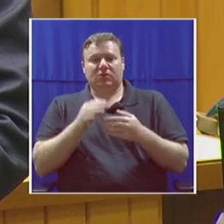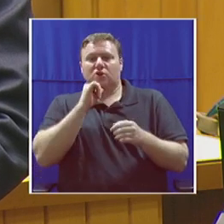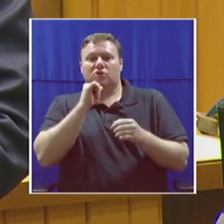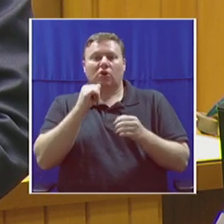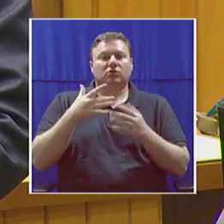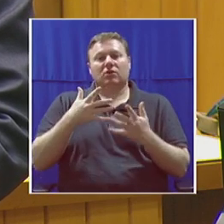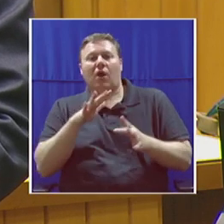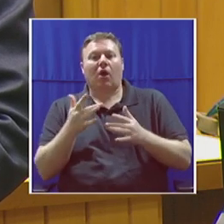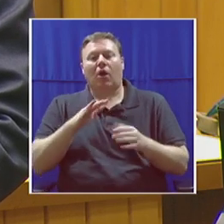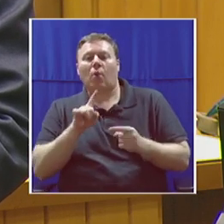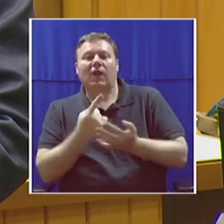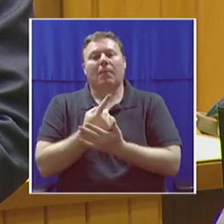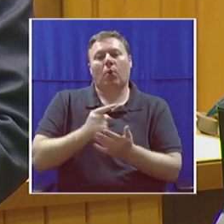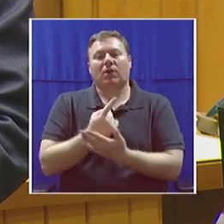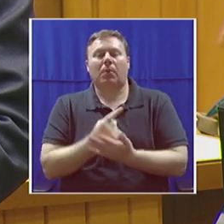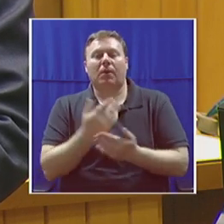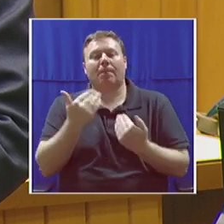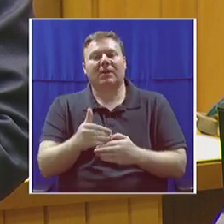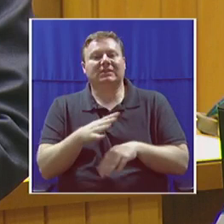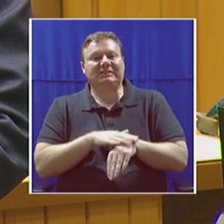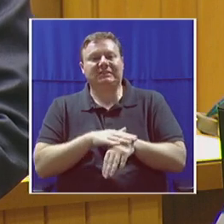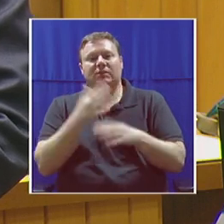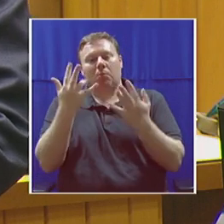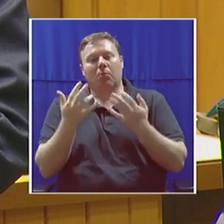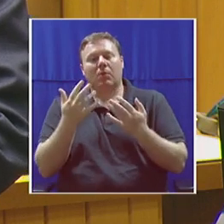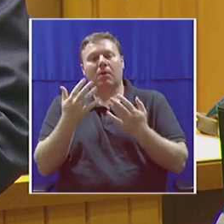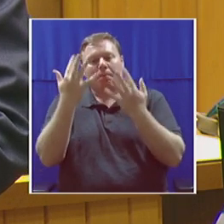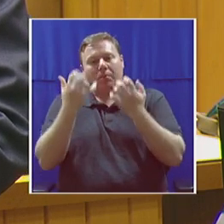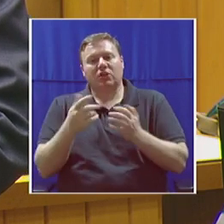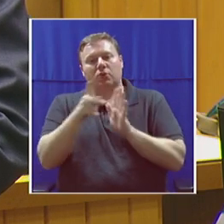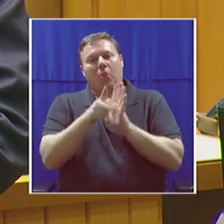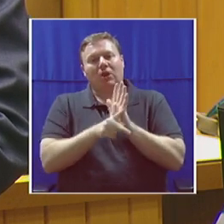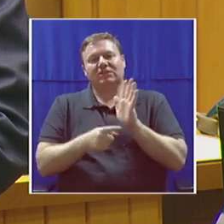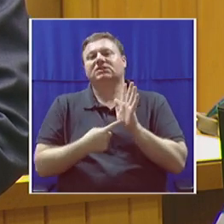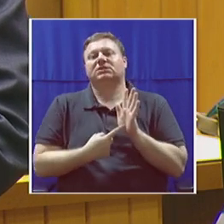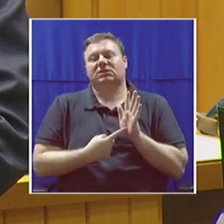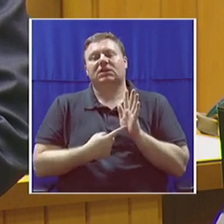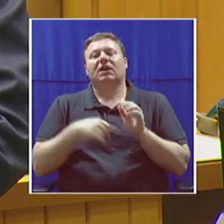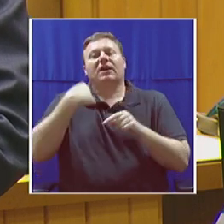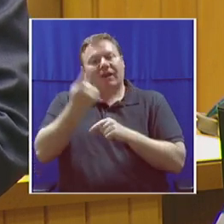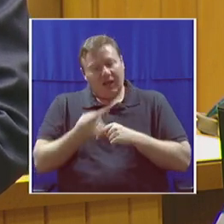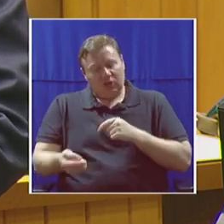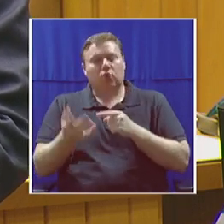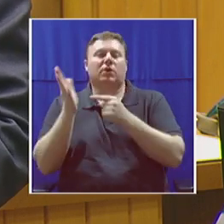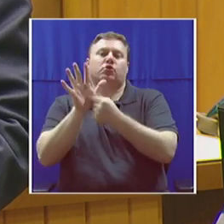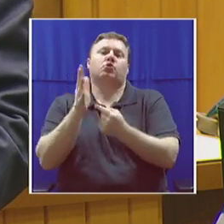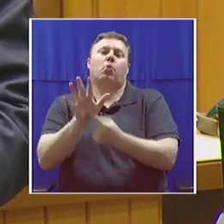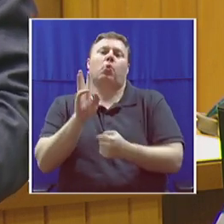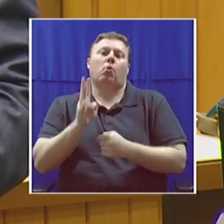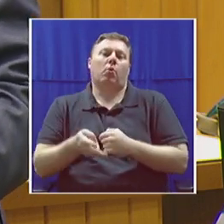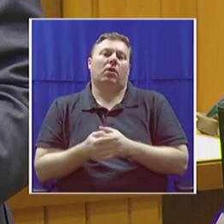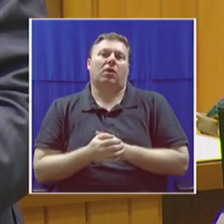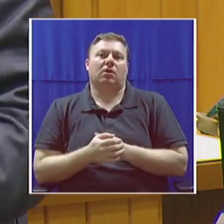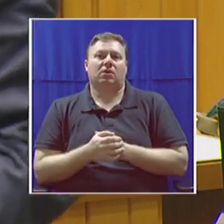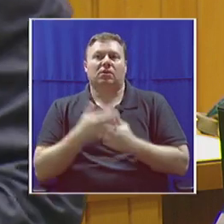statement in terms of what will be delivered next week most of the details requested here will be outlined